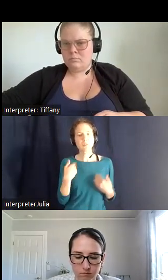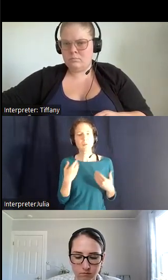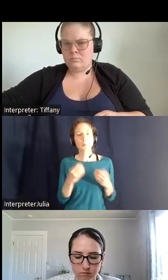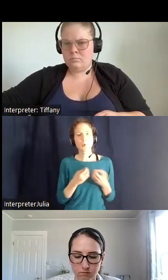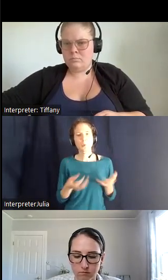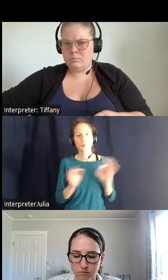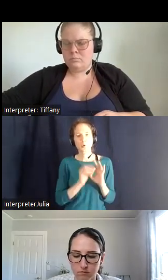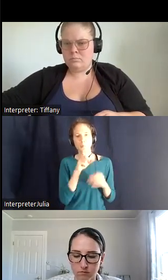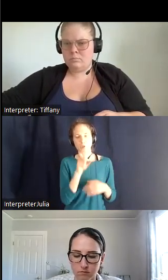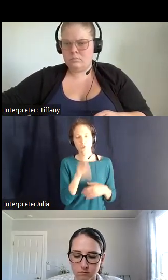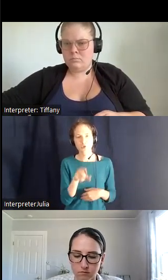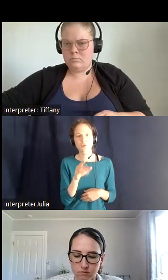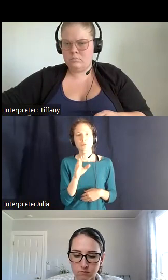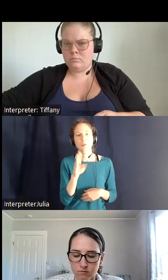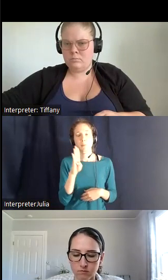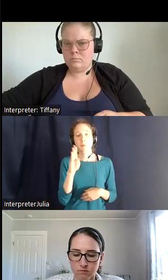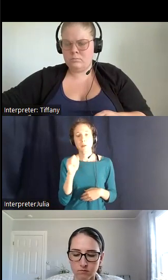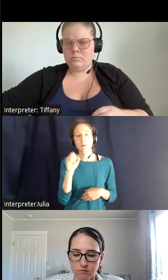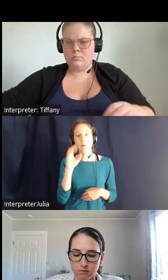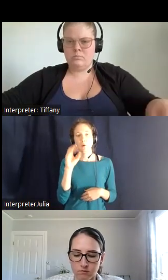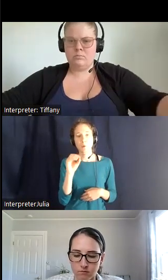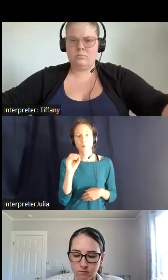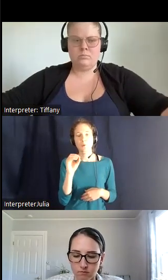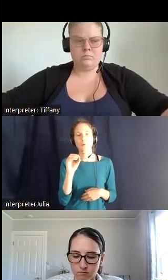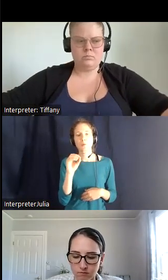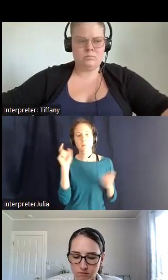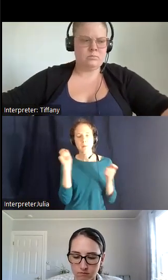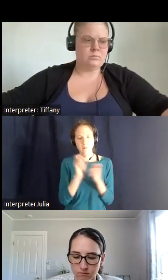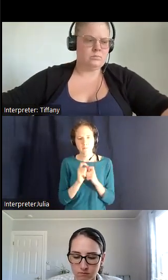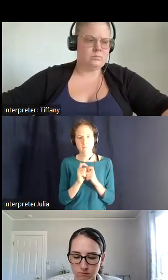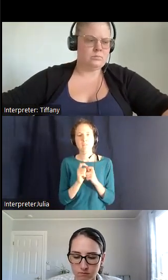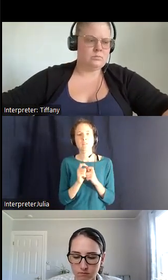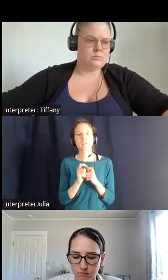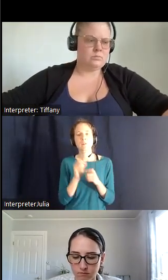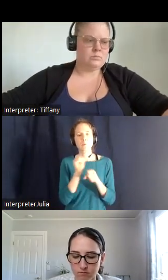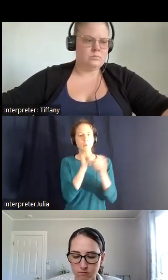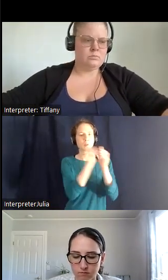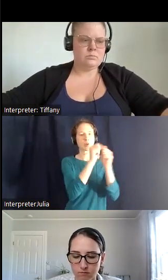how BOSOs in particular work with Rays.